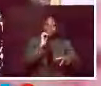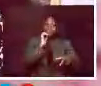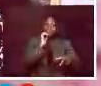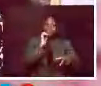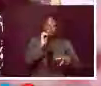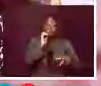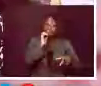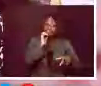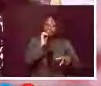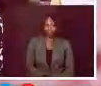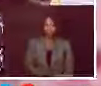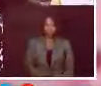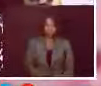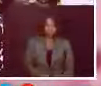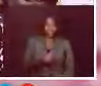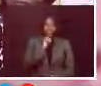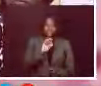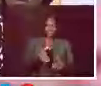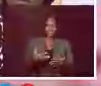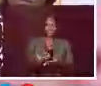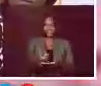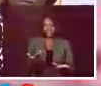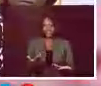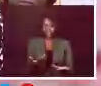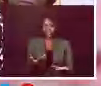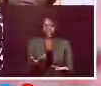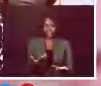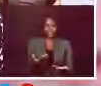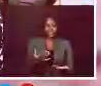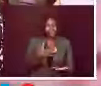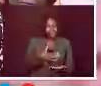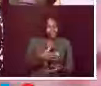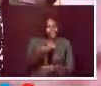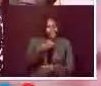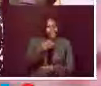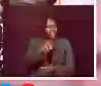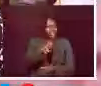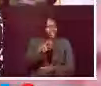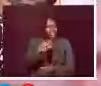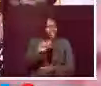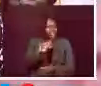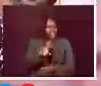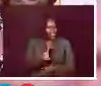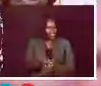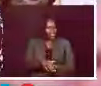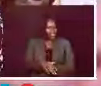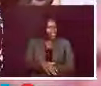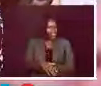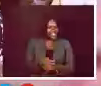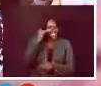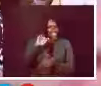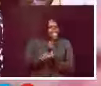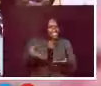No. Let's not create a new. You see, this Harvard jurisprudence that is often being introduced.